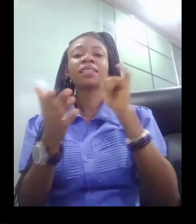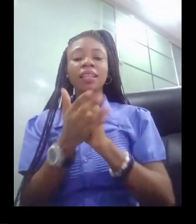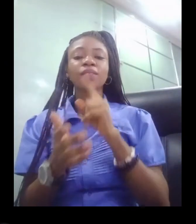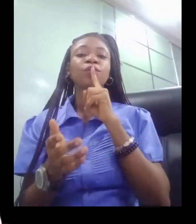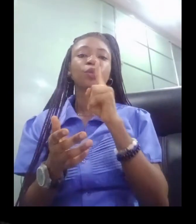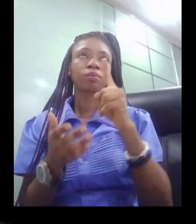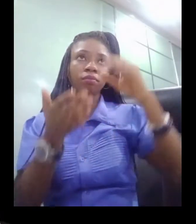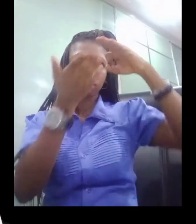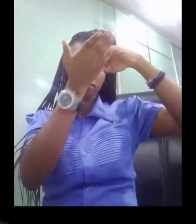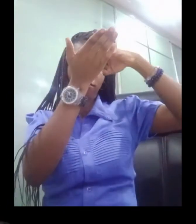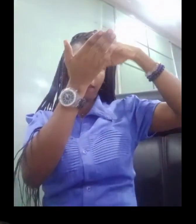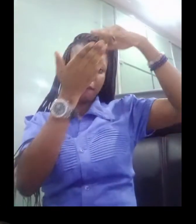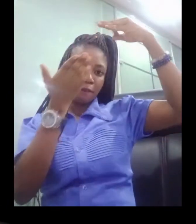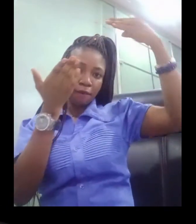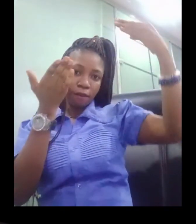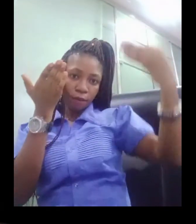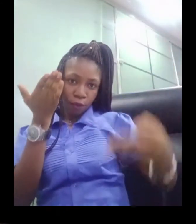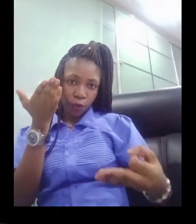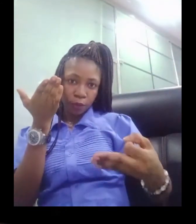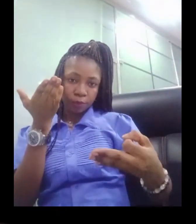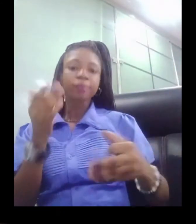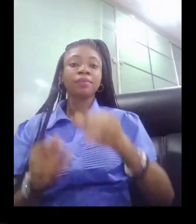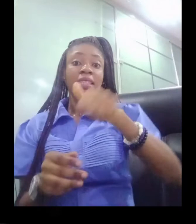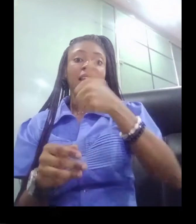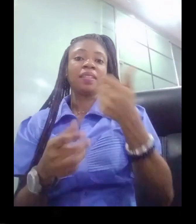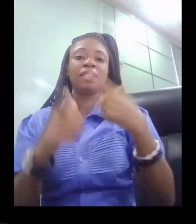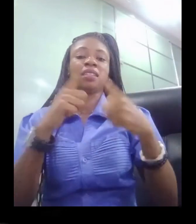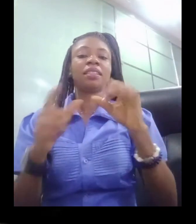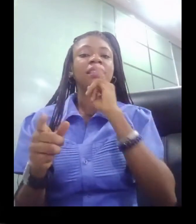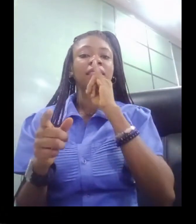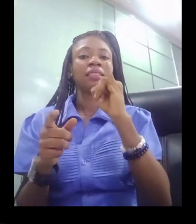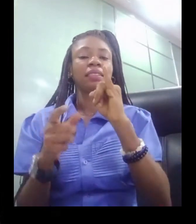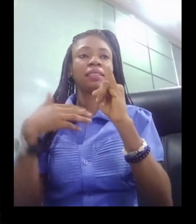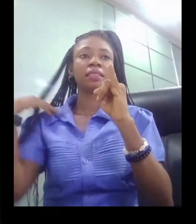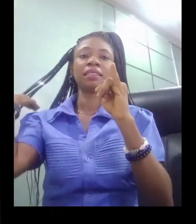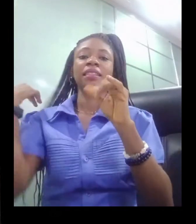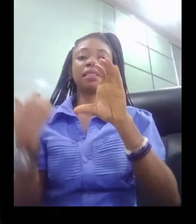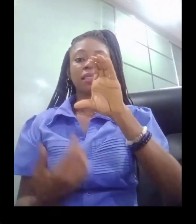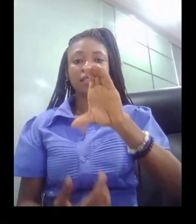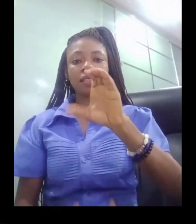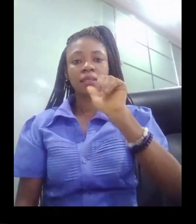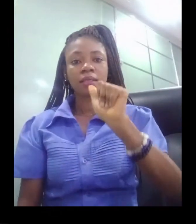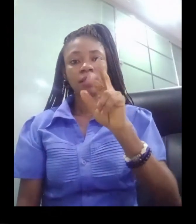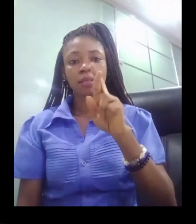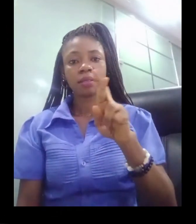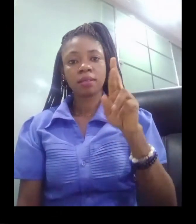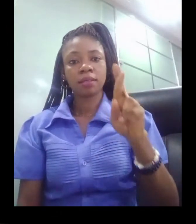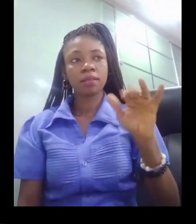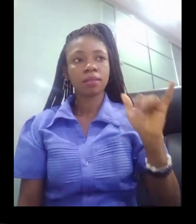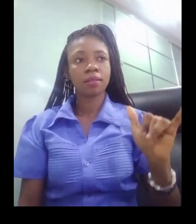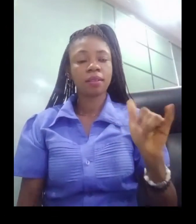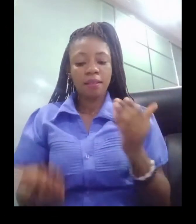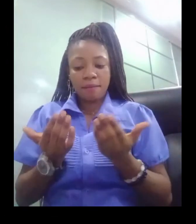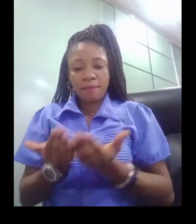fall. Another sign is carry, which I explained in the last video.